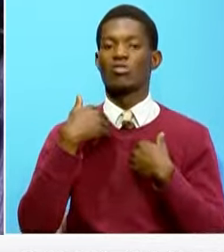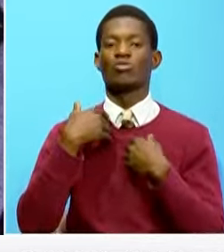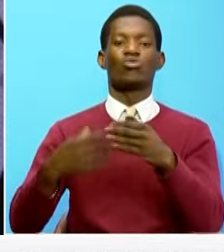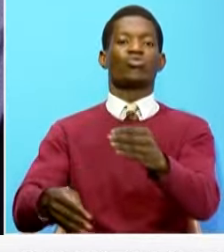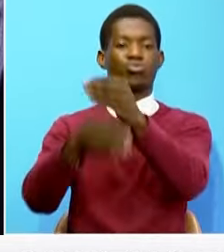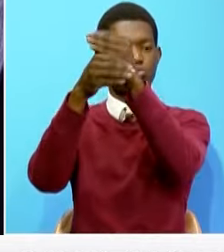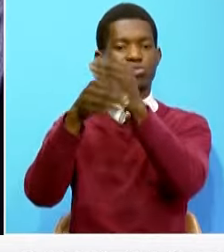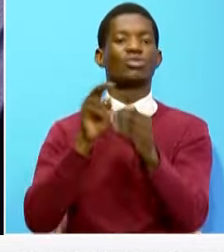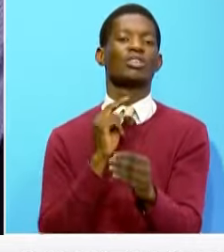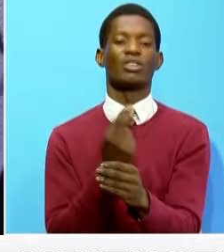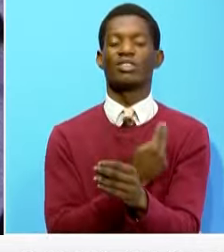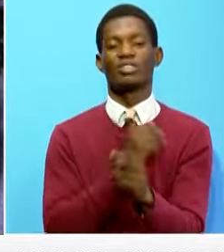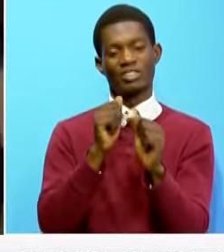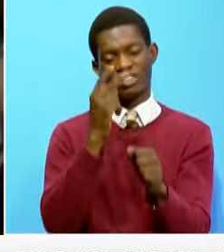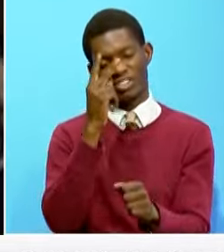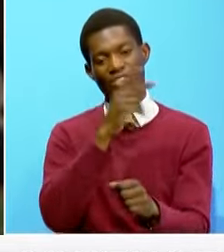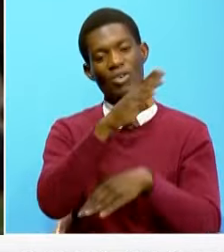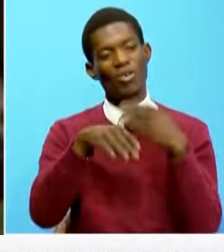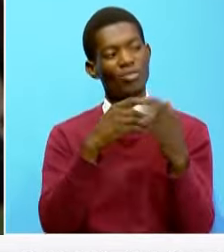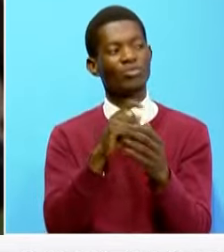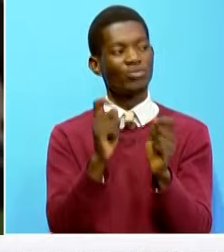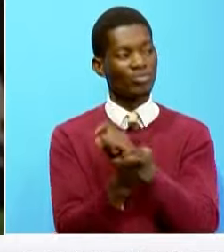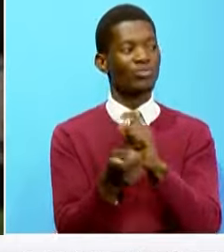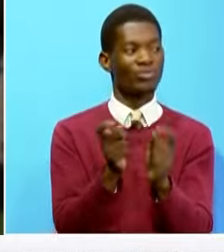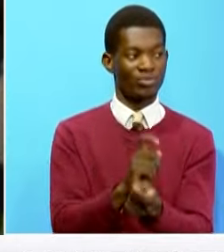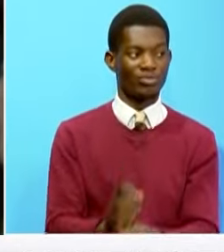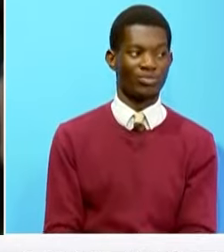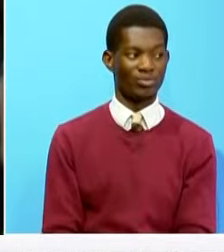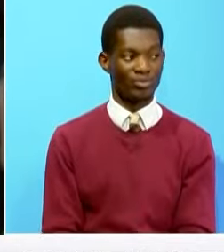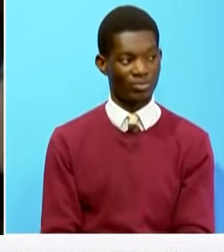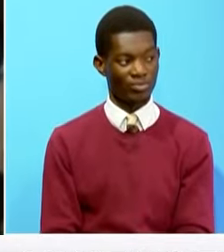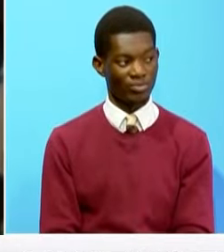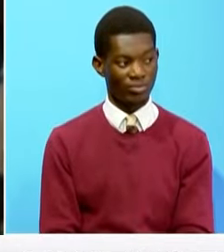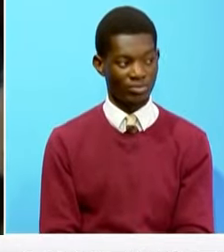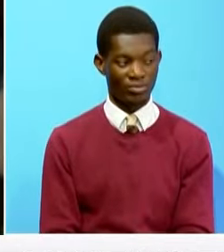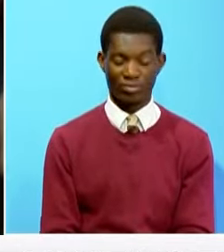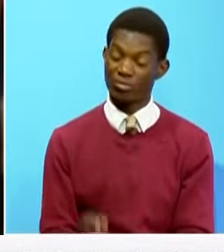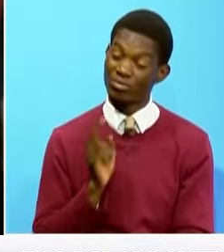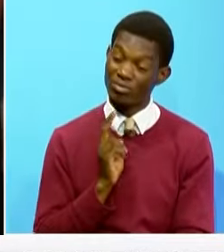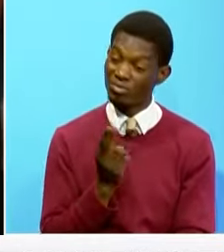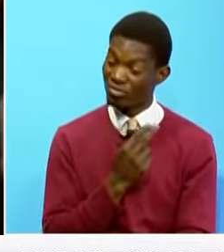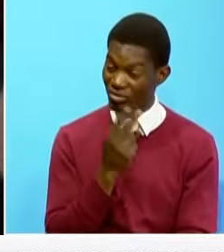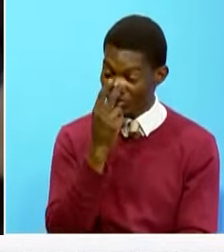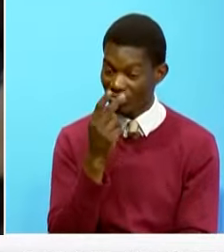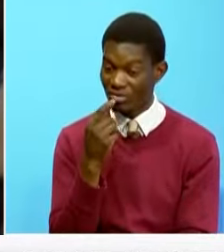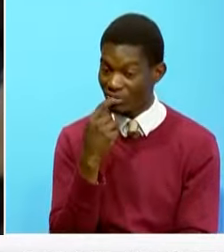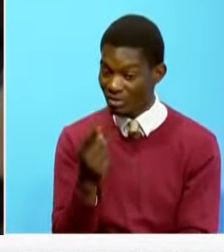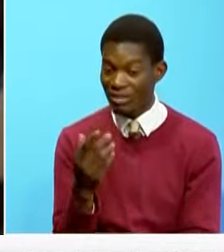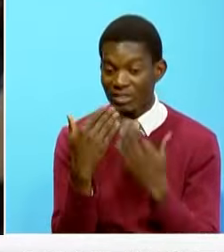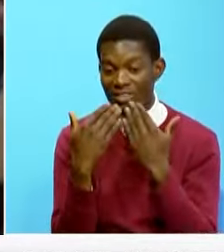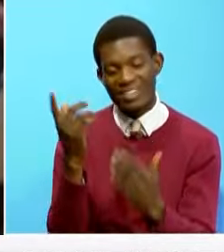all this infrastructure. Thank you so much. We would just love to say thank you for everything that the government has done for